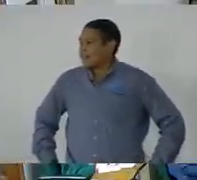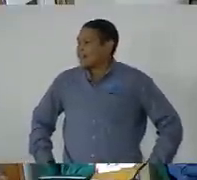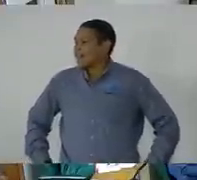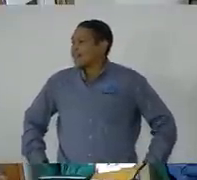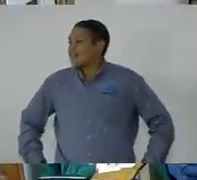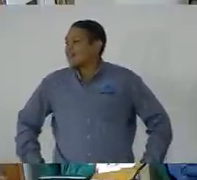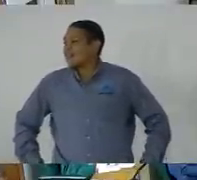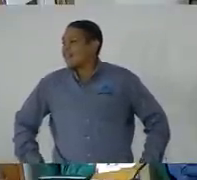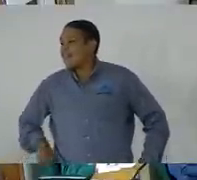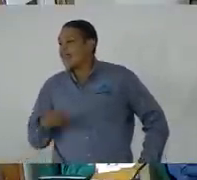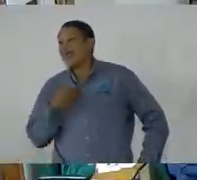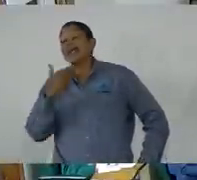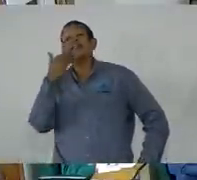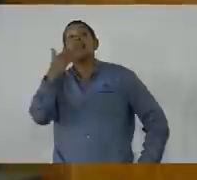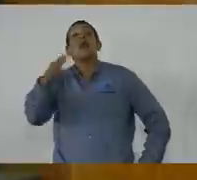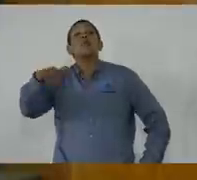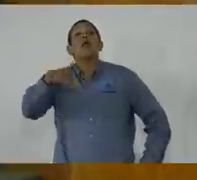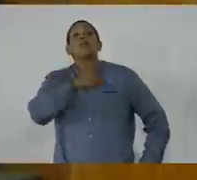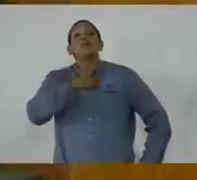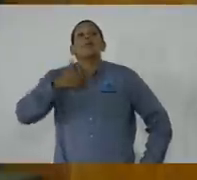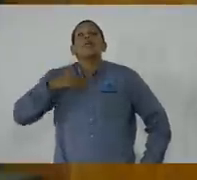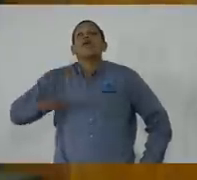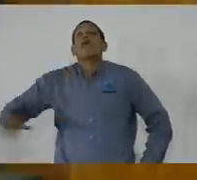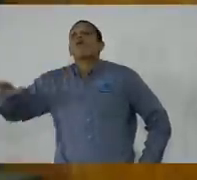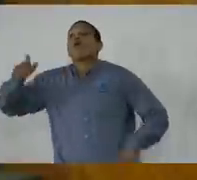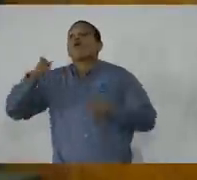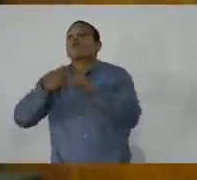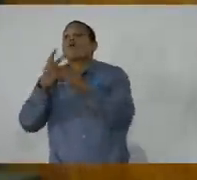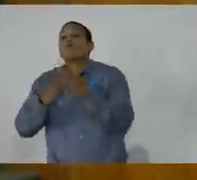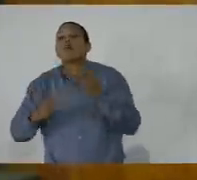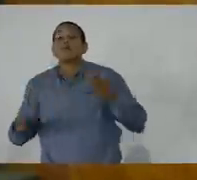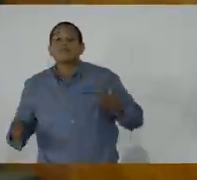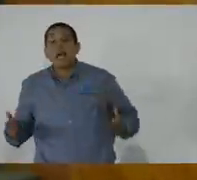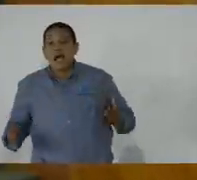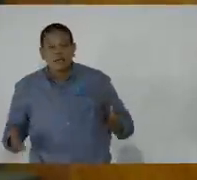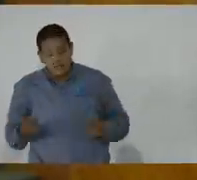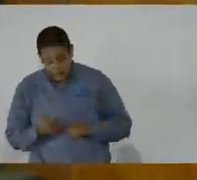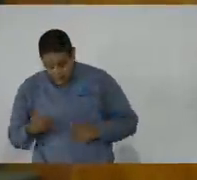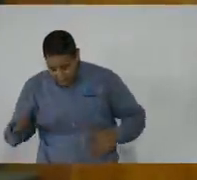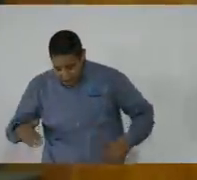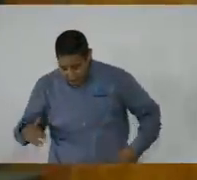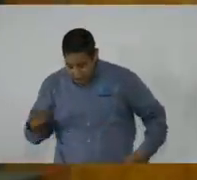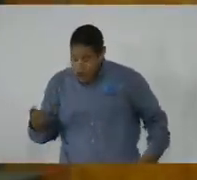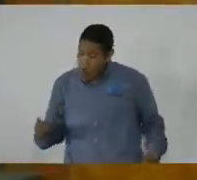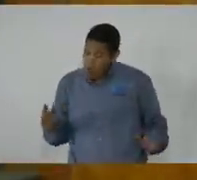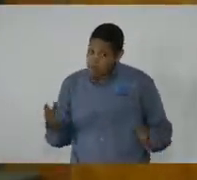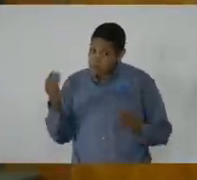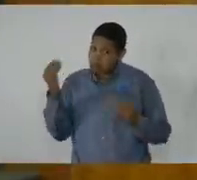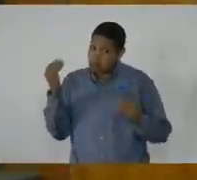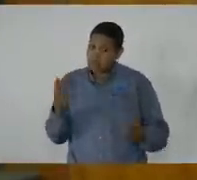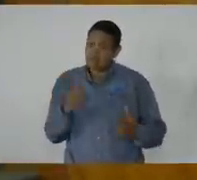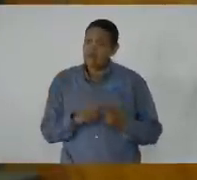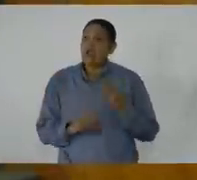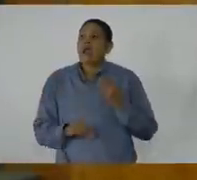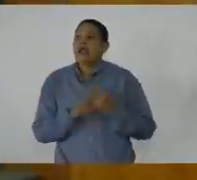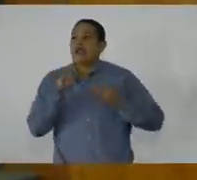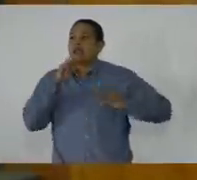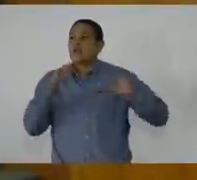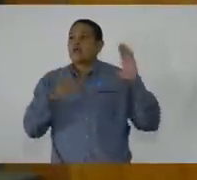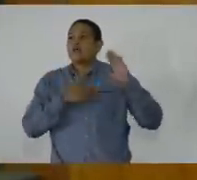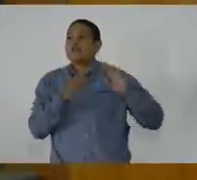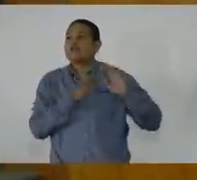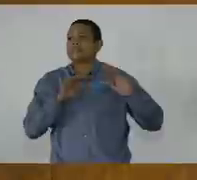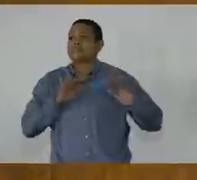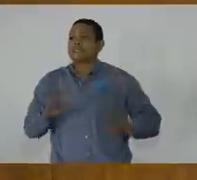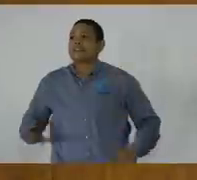I thank my parliamentary colleagues from both sides of the House. That's right. As well as the dedicated parliamentary